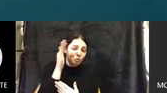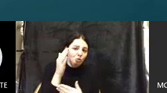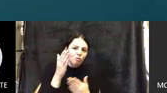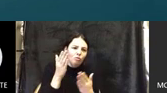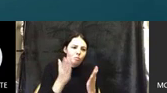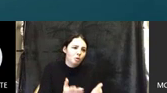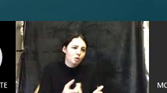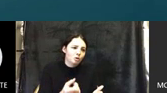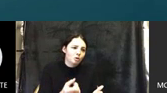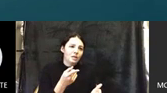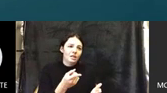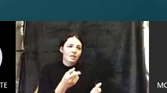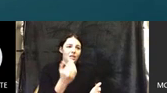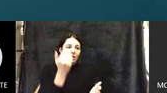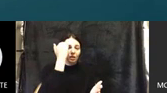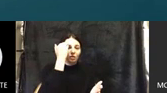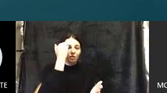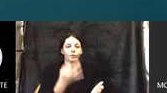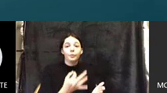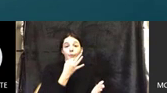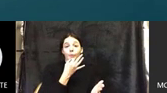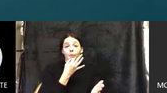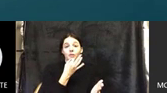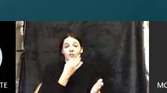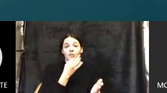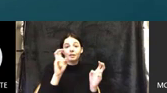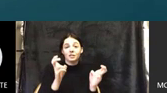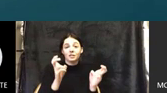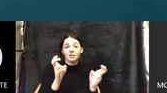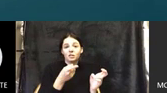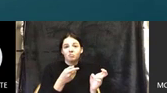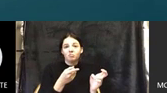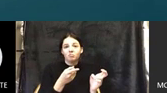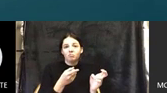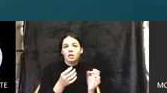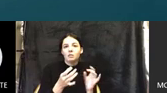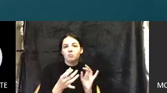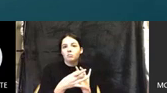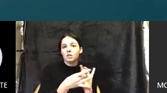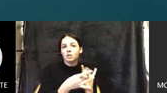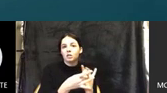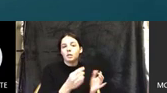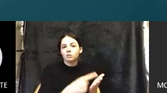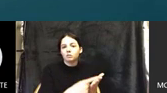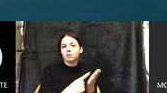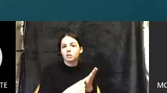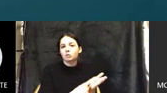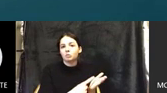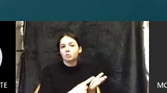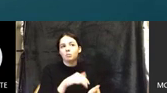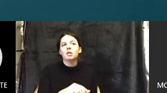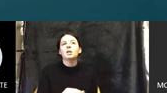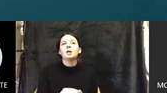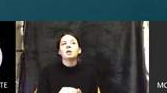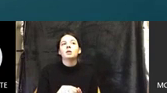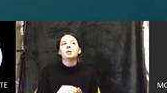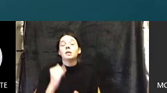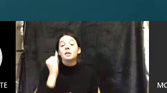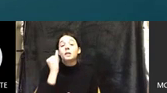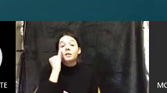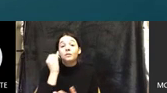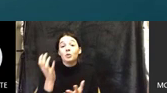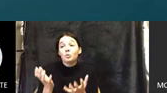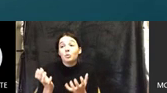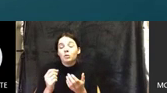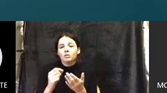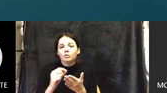you really want to write about it, write about it. And again, that doesn't mean that someone's going to read it, but at least you